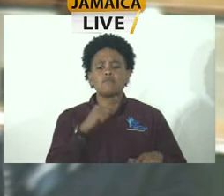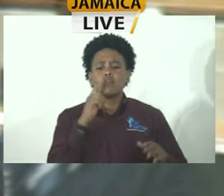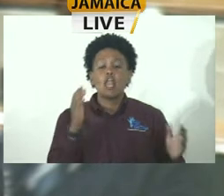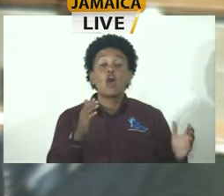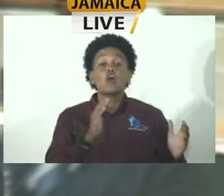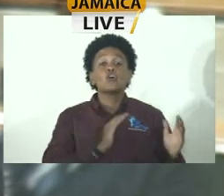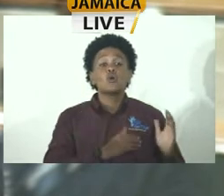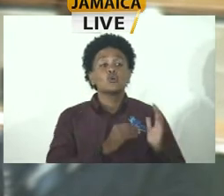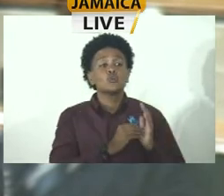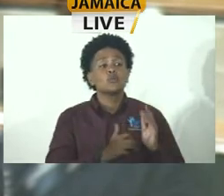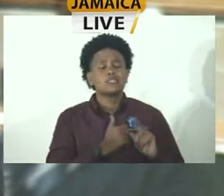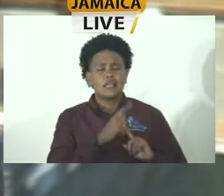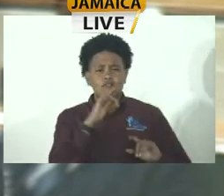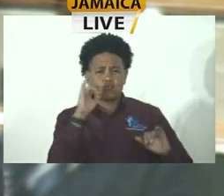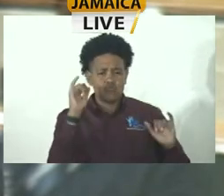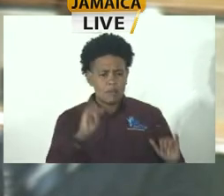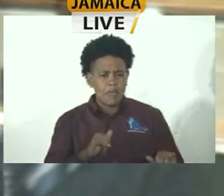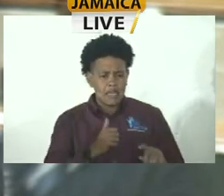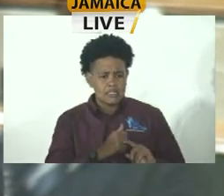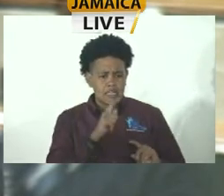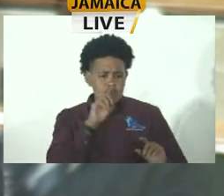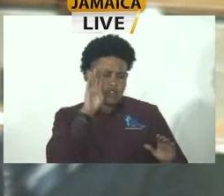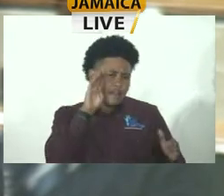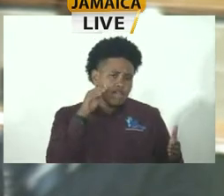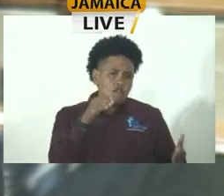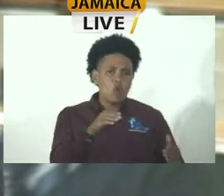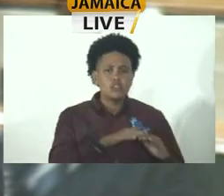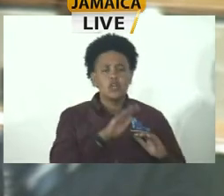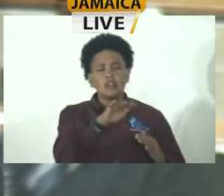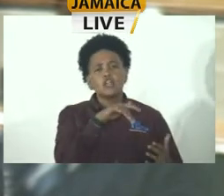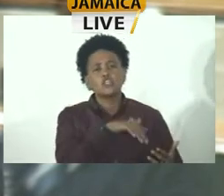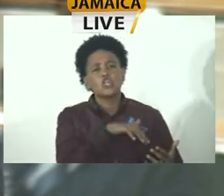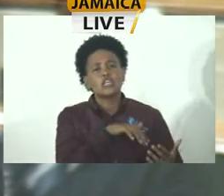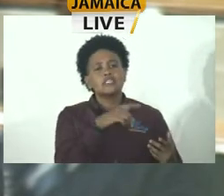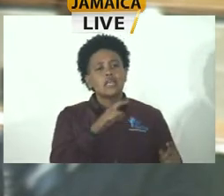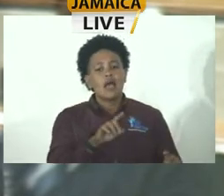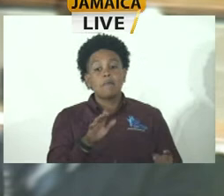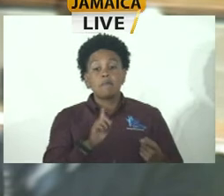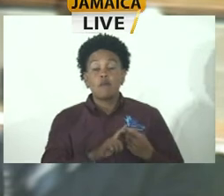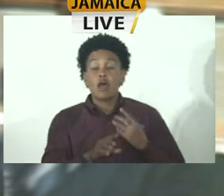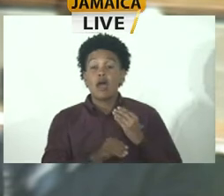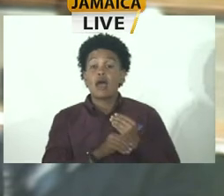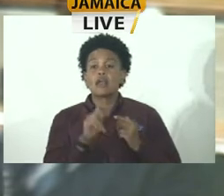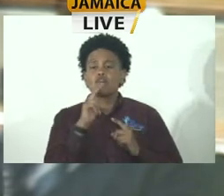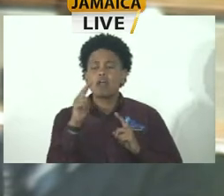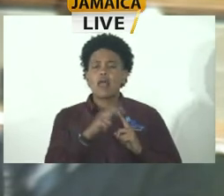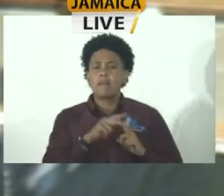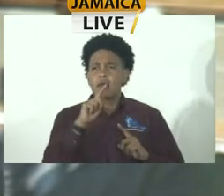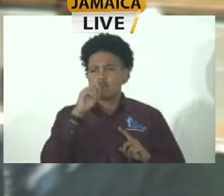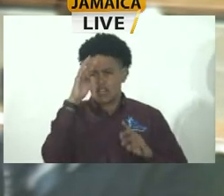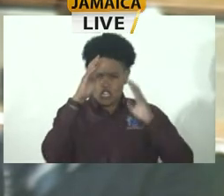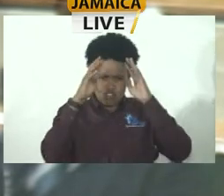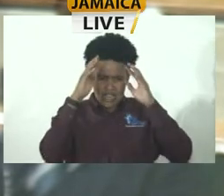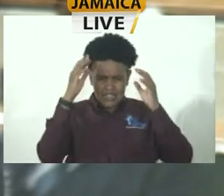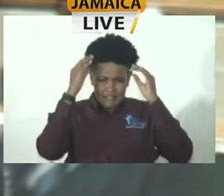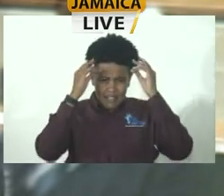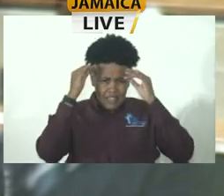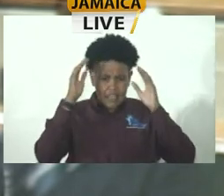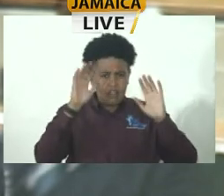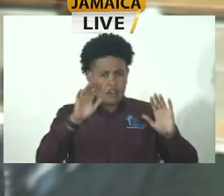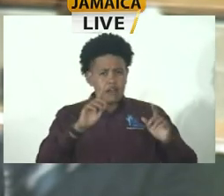our students to remain focused on their studies and apply creativity critical thinking and